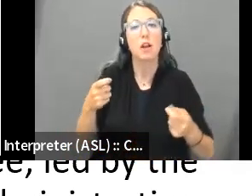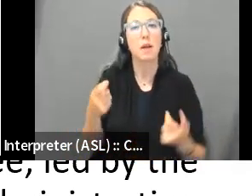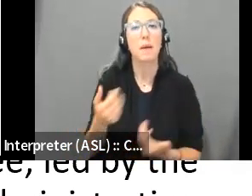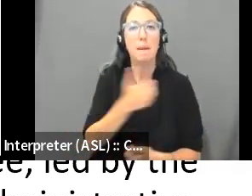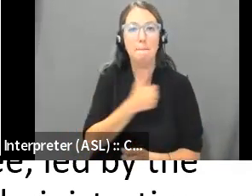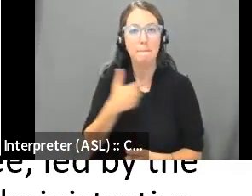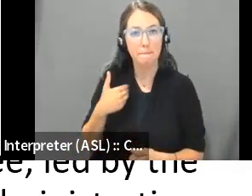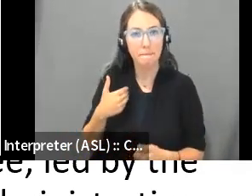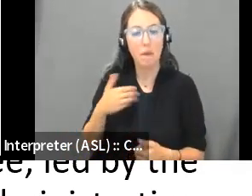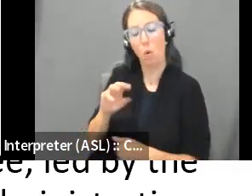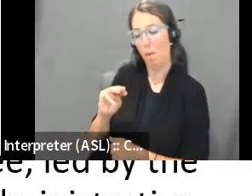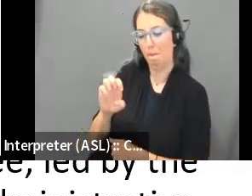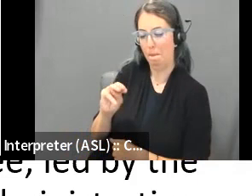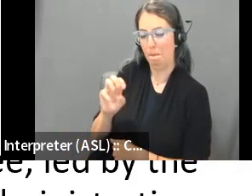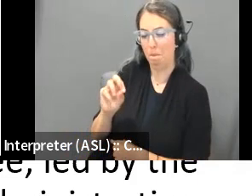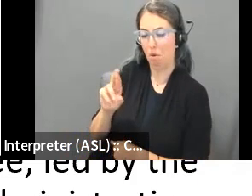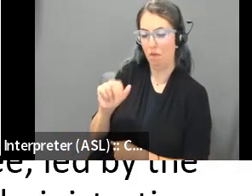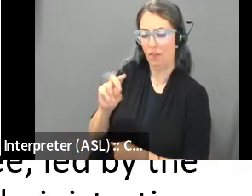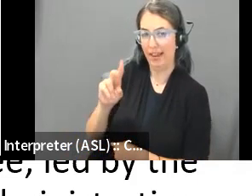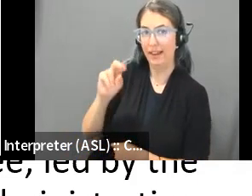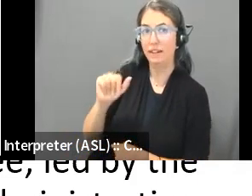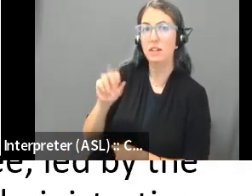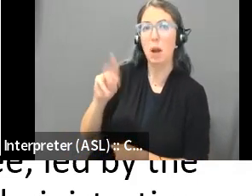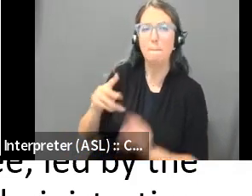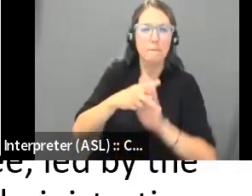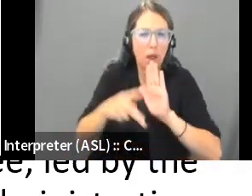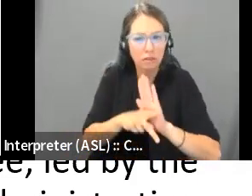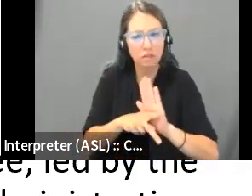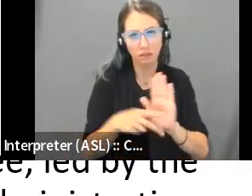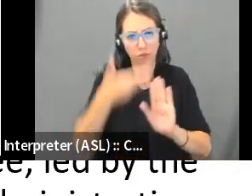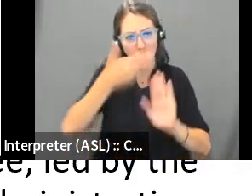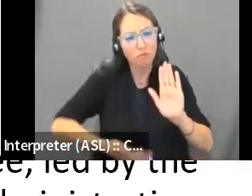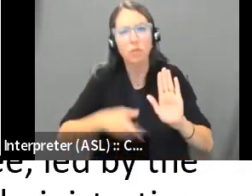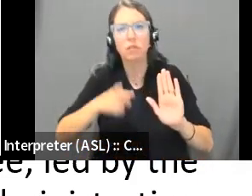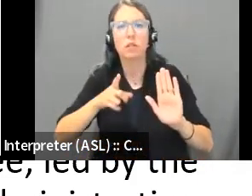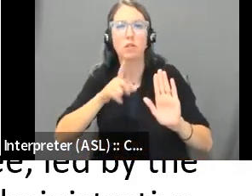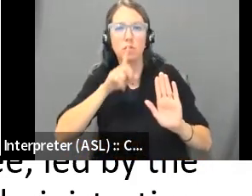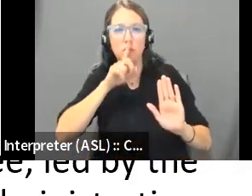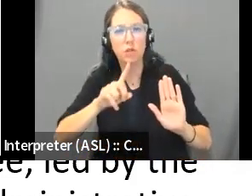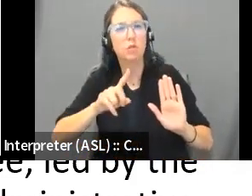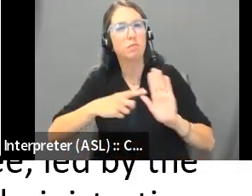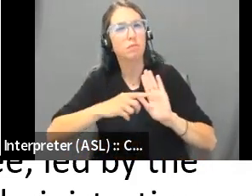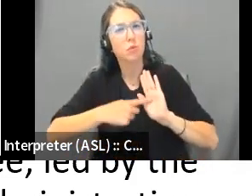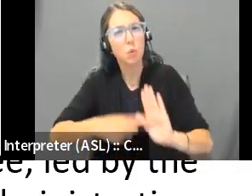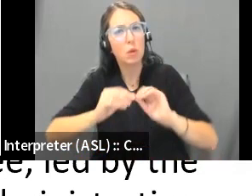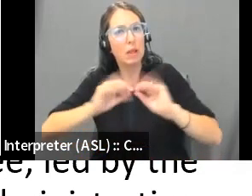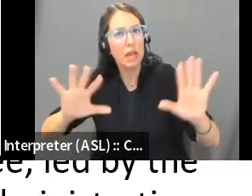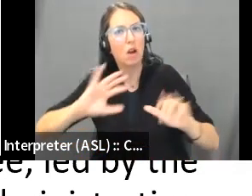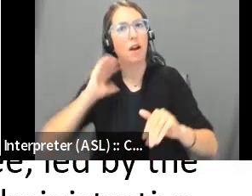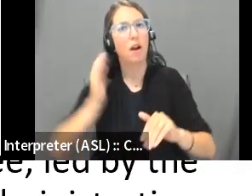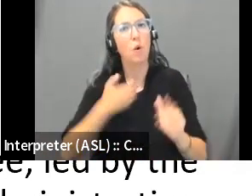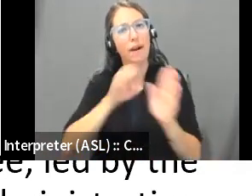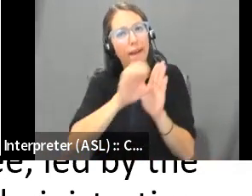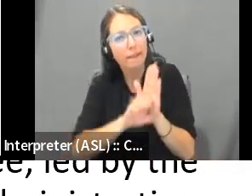that memorandum really lists out the responsibility of tasks and overall outcomes for the project. The steering committee is